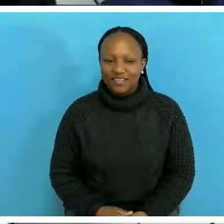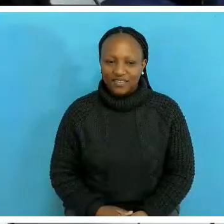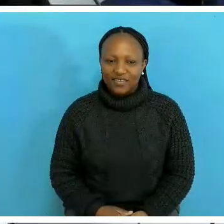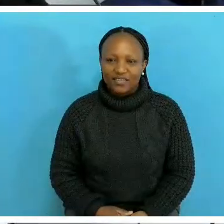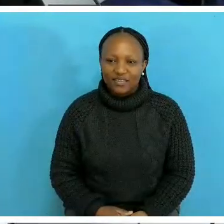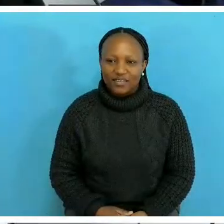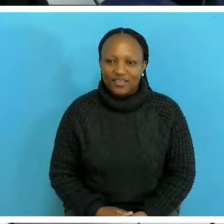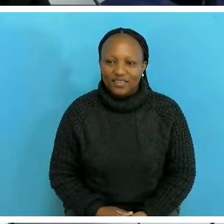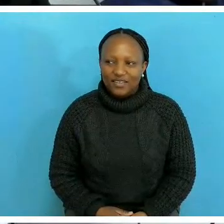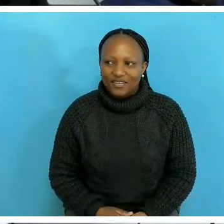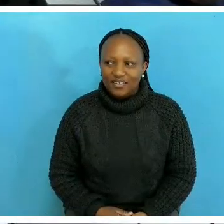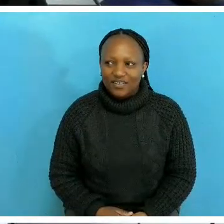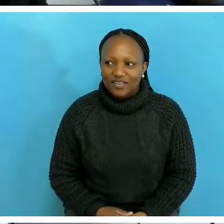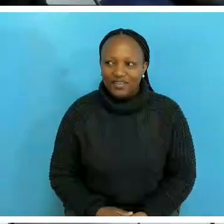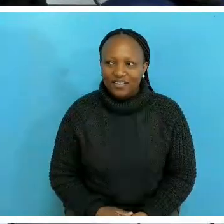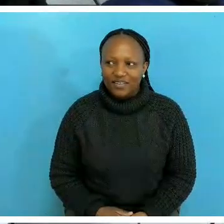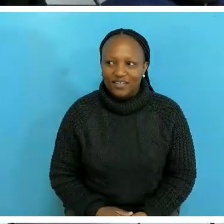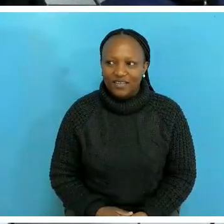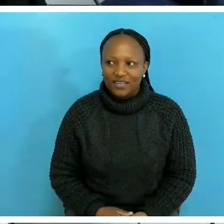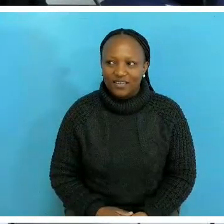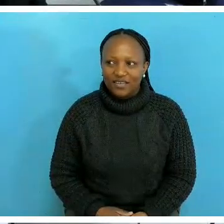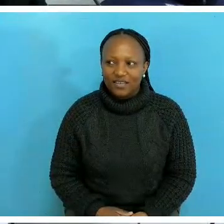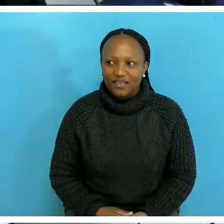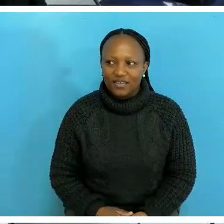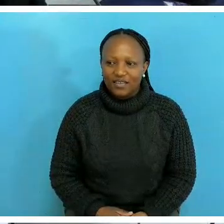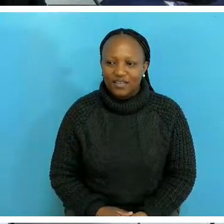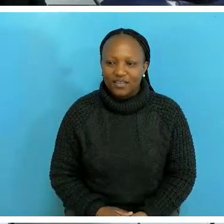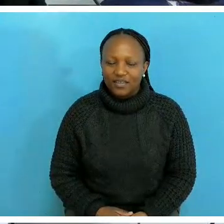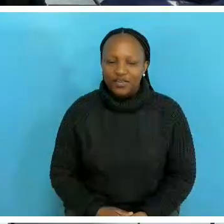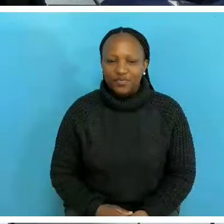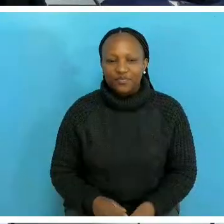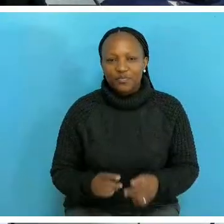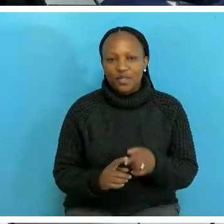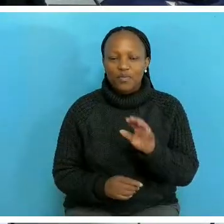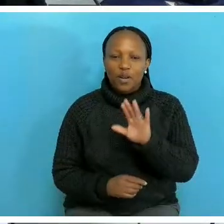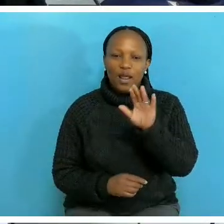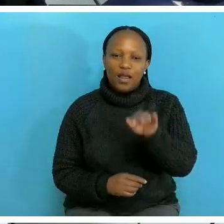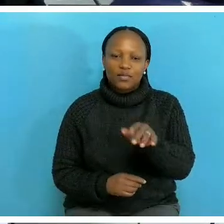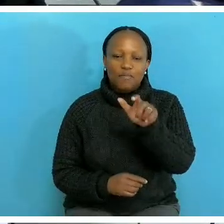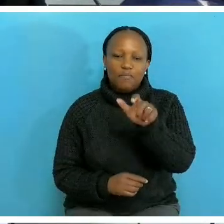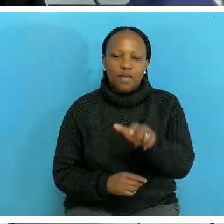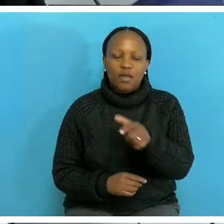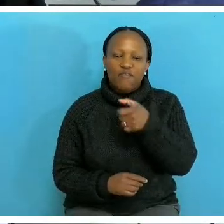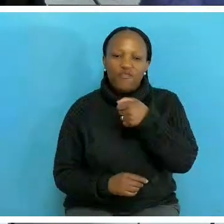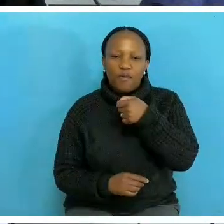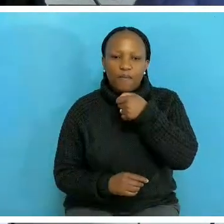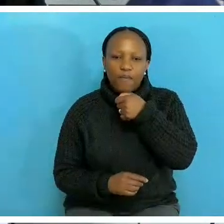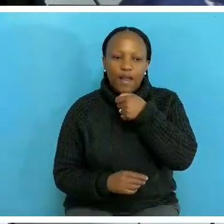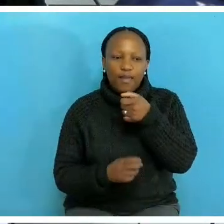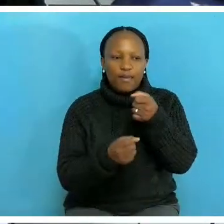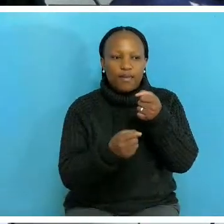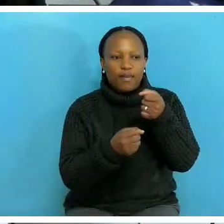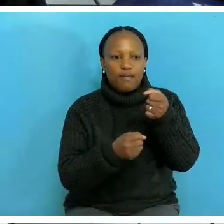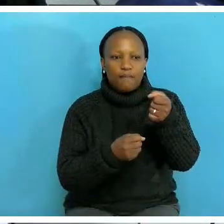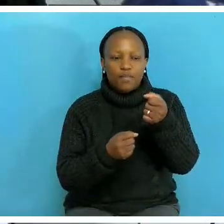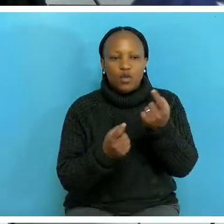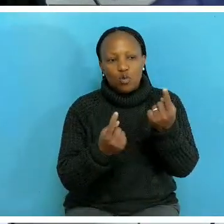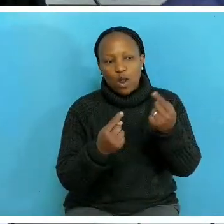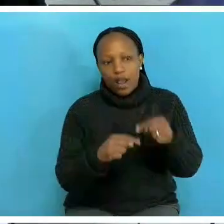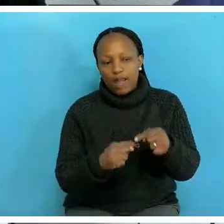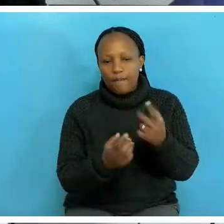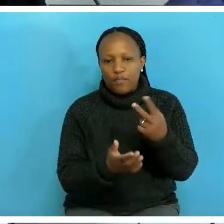Yes. Can I ask the person who's got the roving Mike just to come stand here. And then